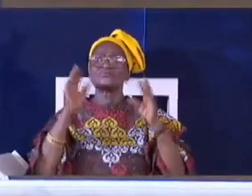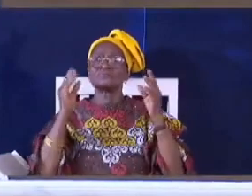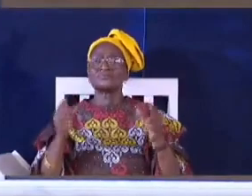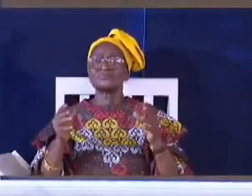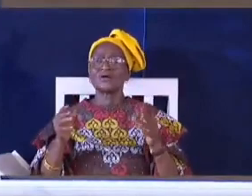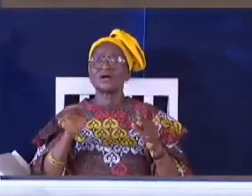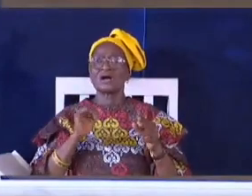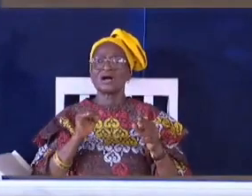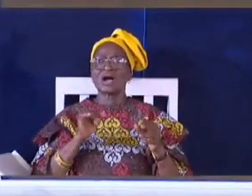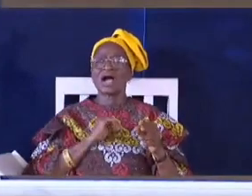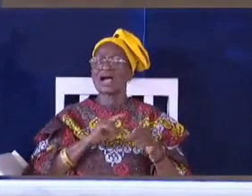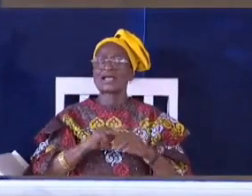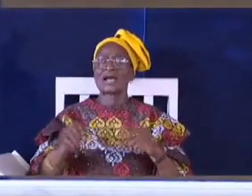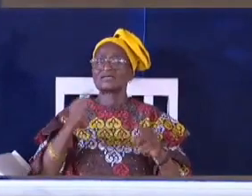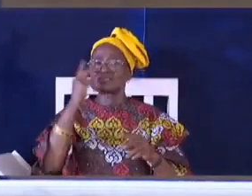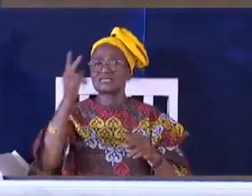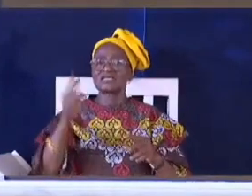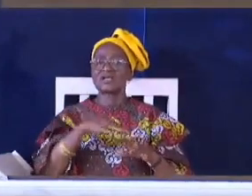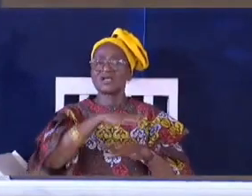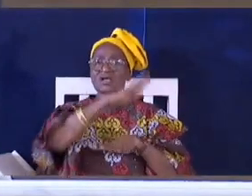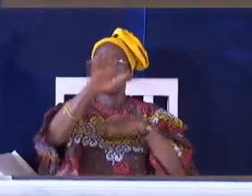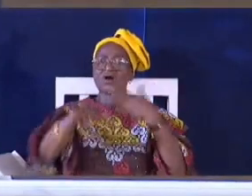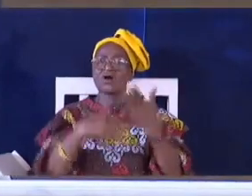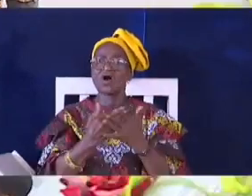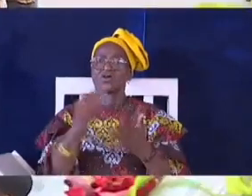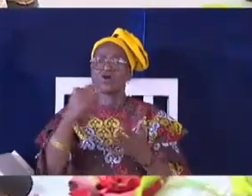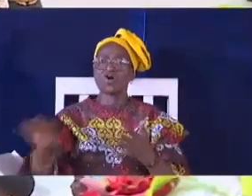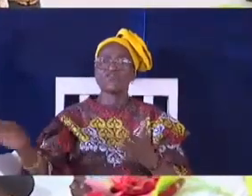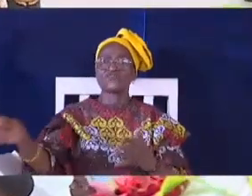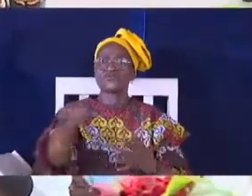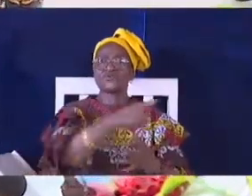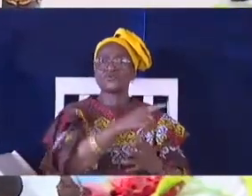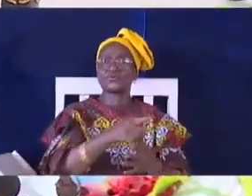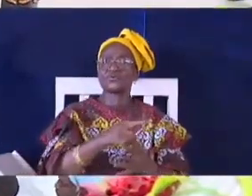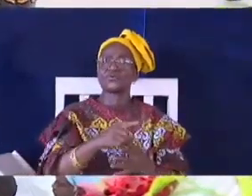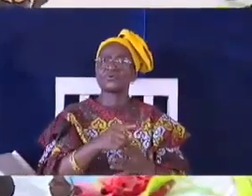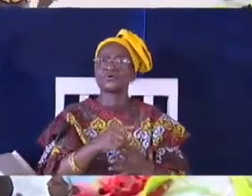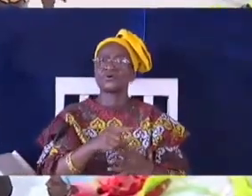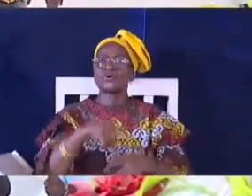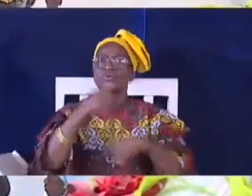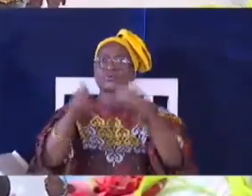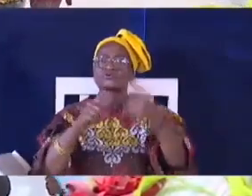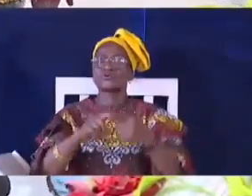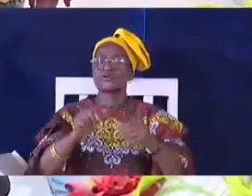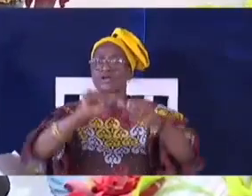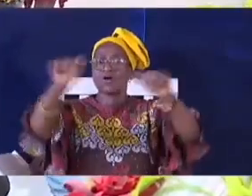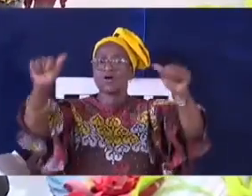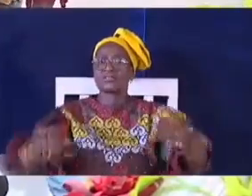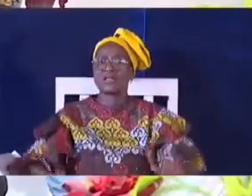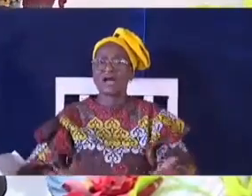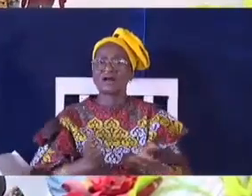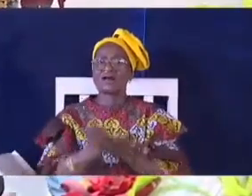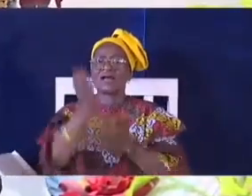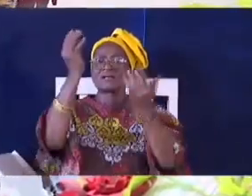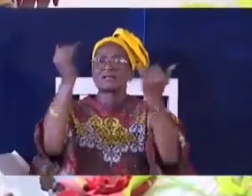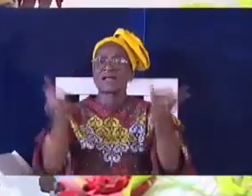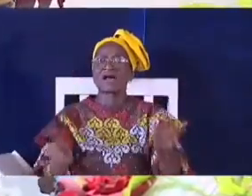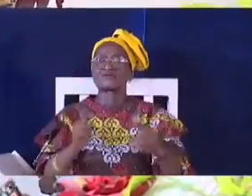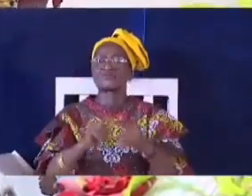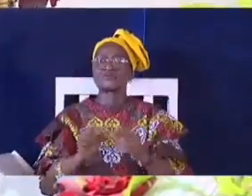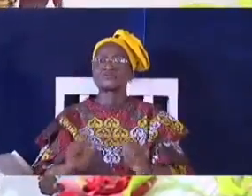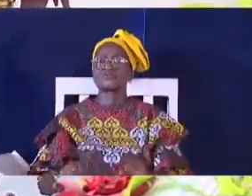I can't see all of you, but you can see me. Go to the altar right now to surrender your life to Jesus.